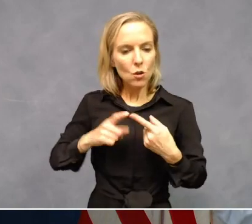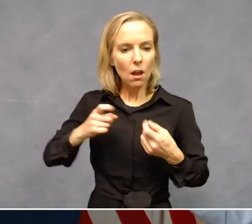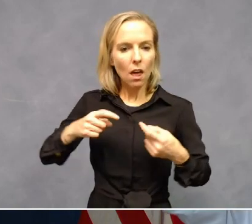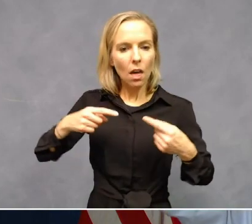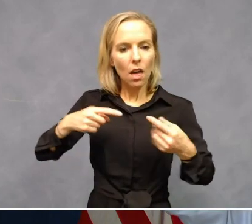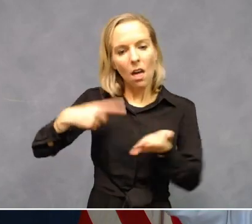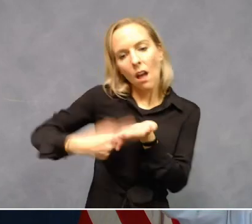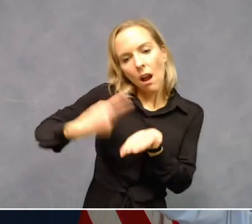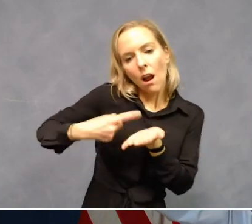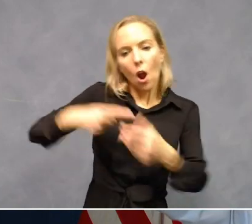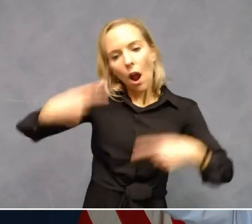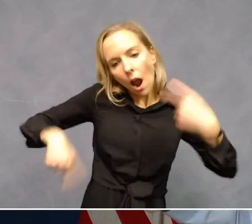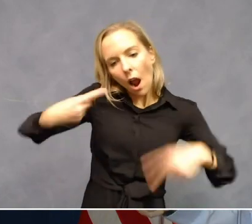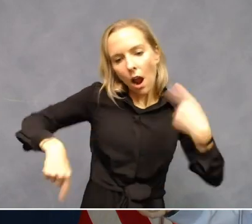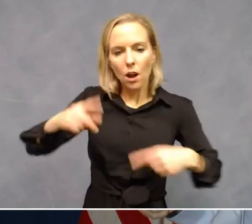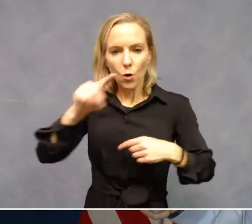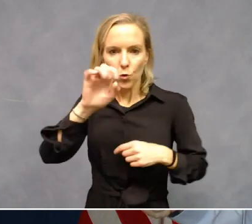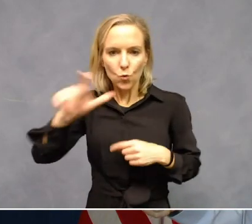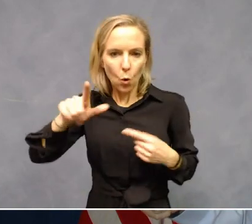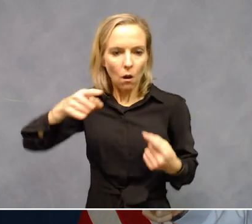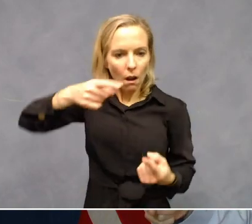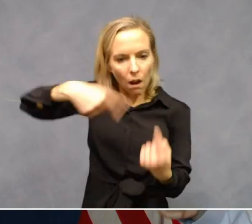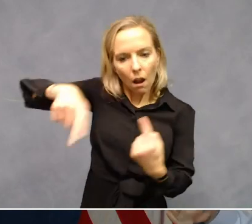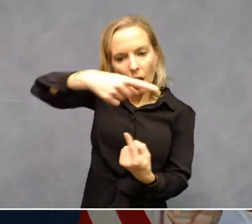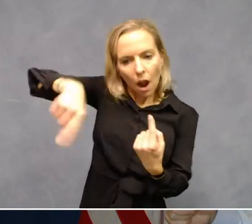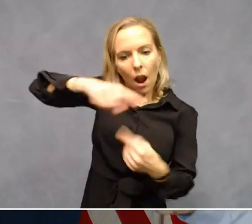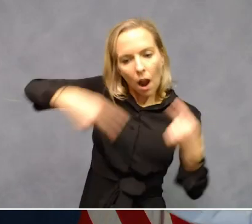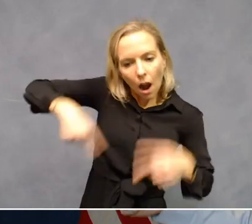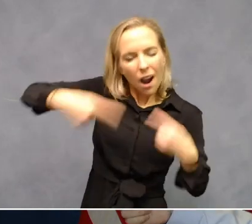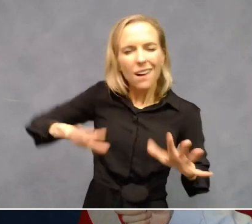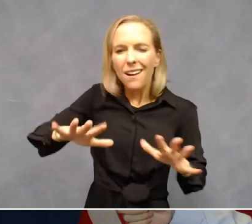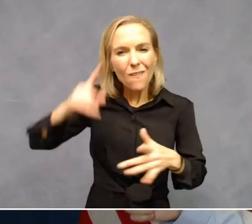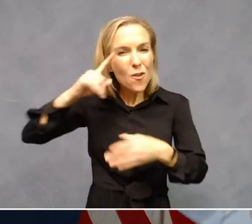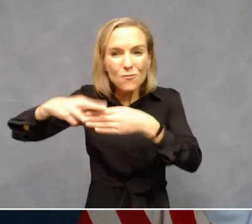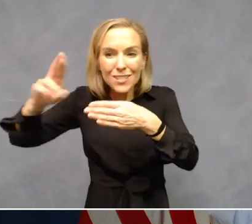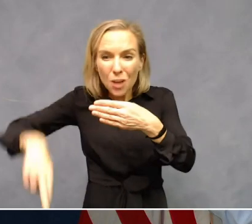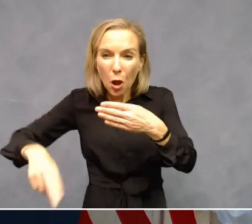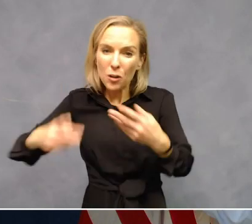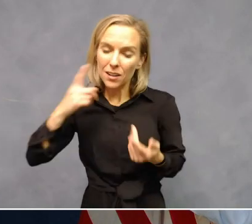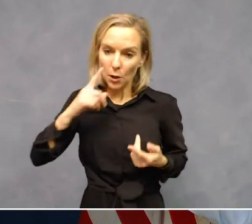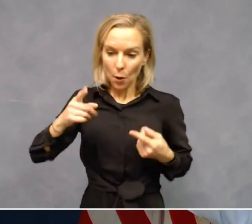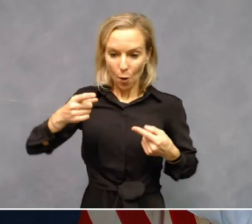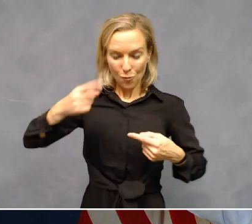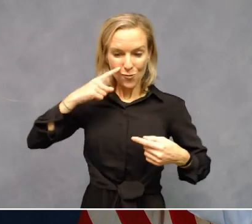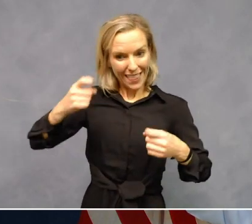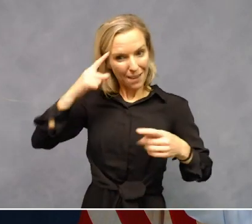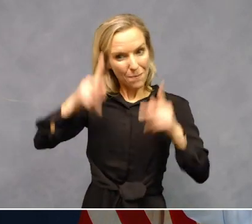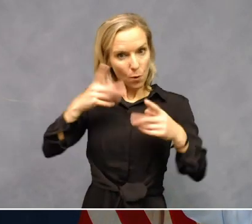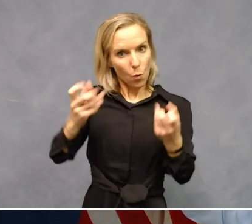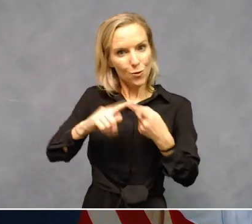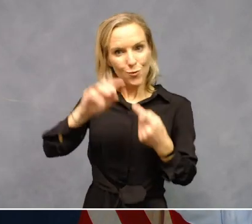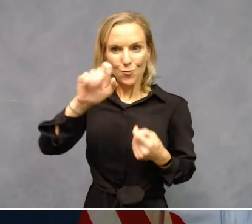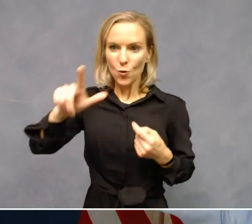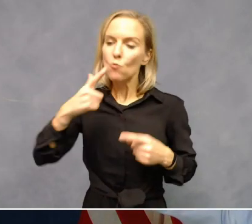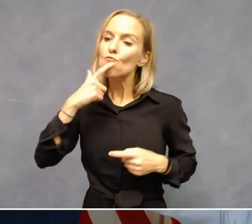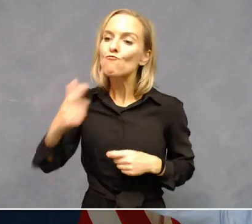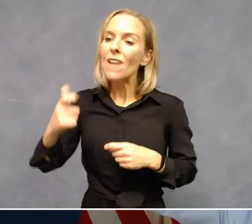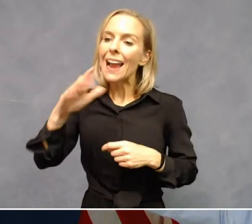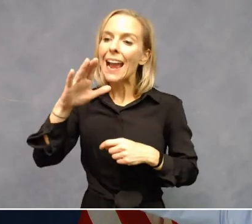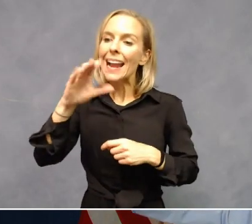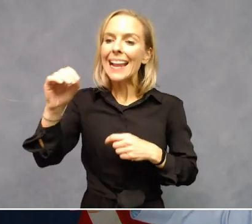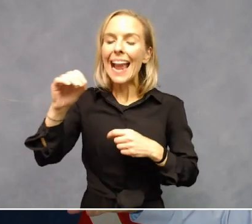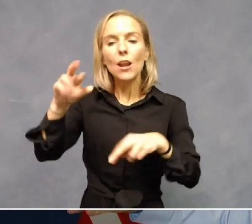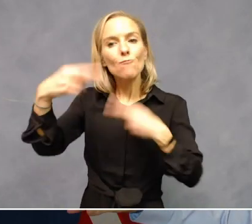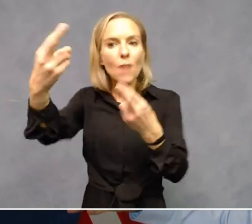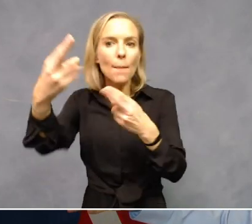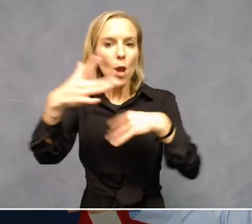get to a certain result. We don't see people arguing around the tool to begin the red county recommendations earlier. That